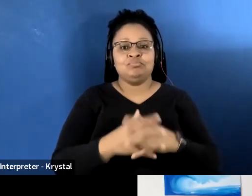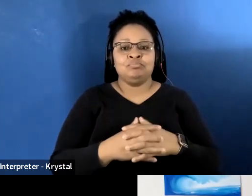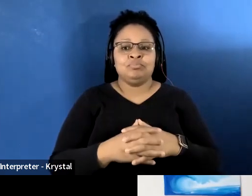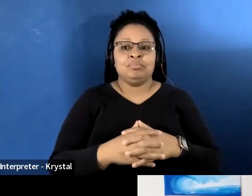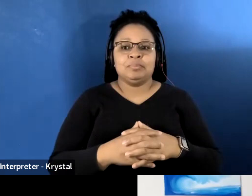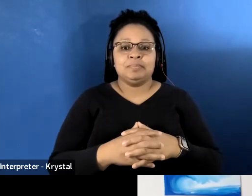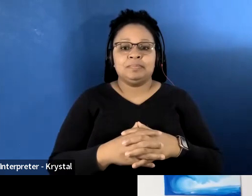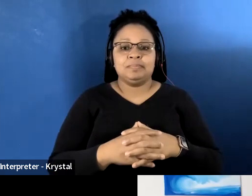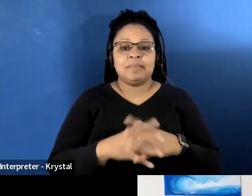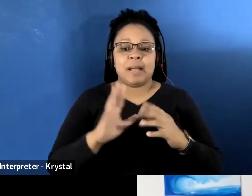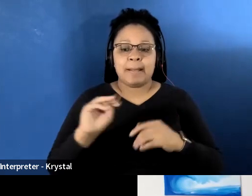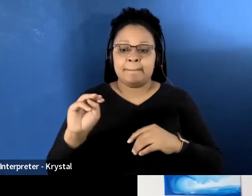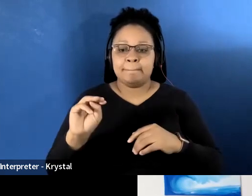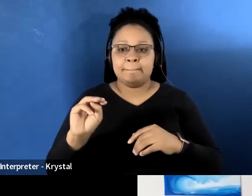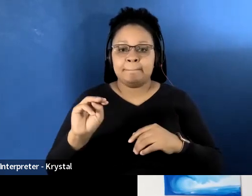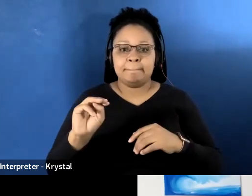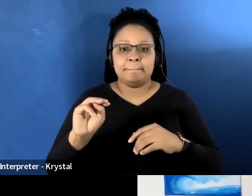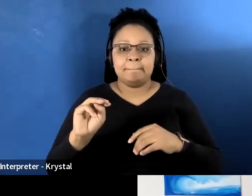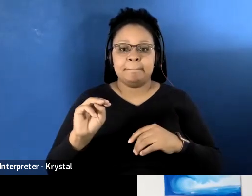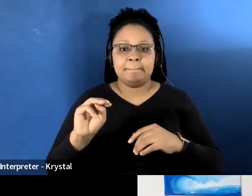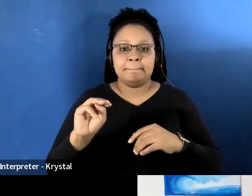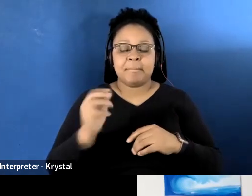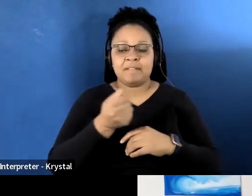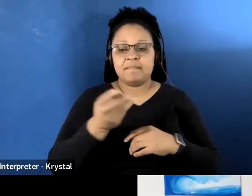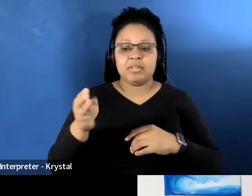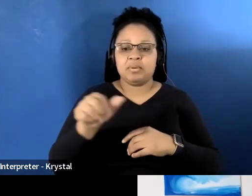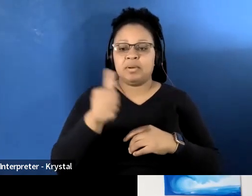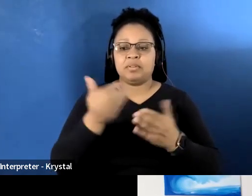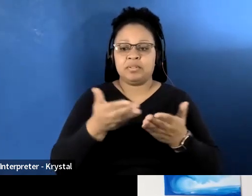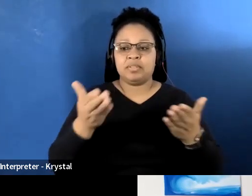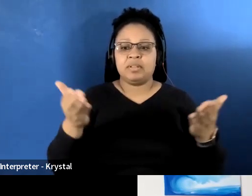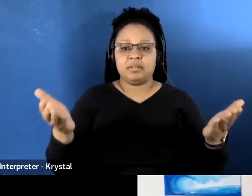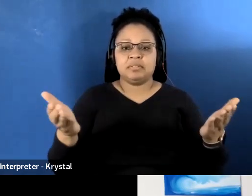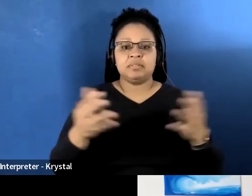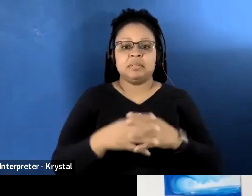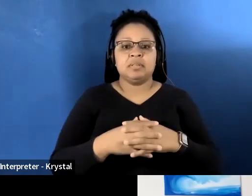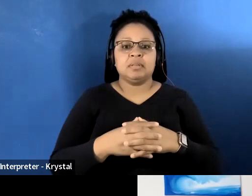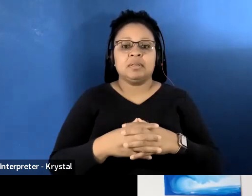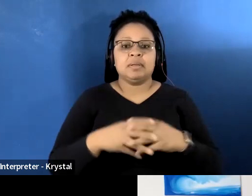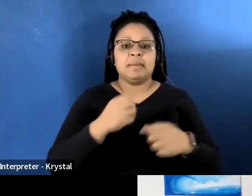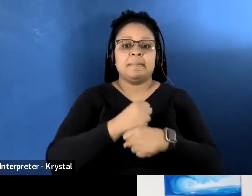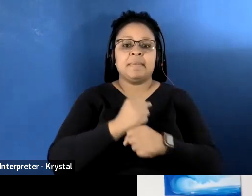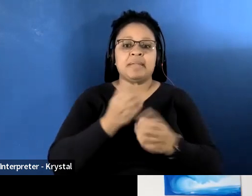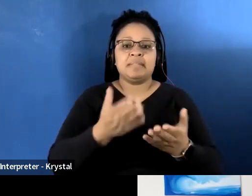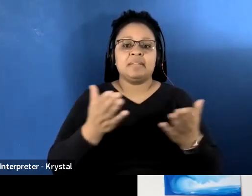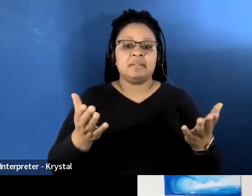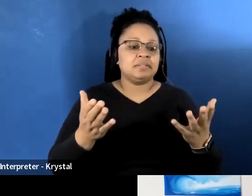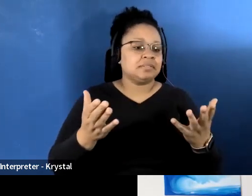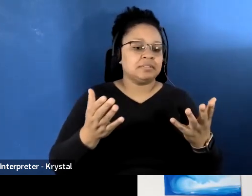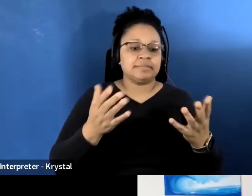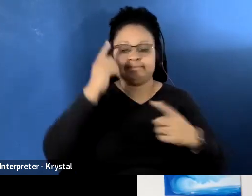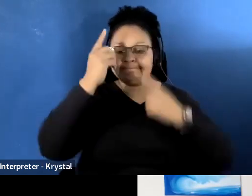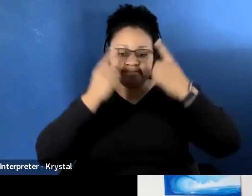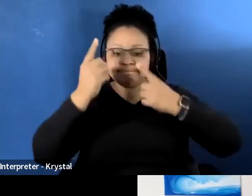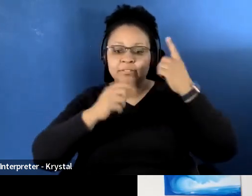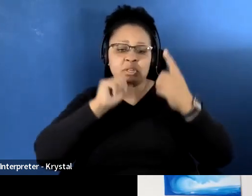So I got just a couple more things I could throw out to make things think. It doesn't mean you have to come up with an answer,